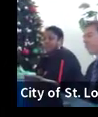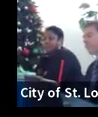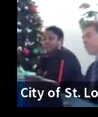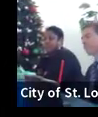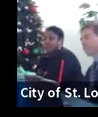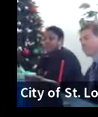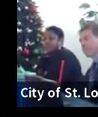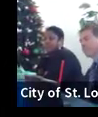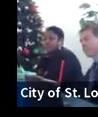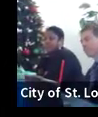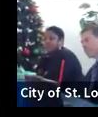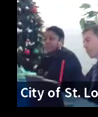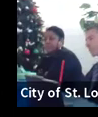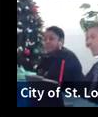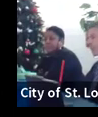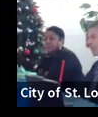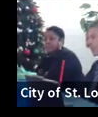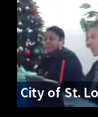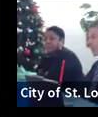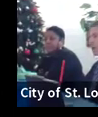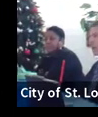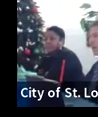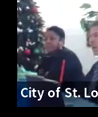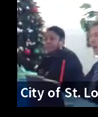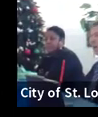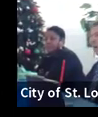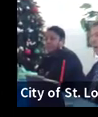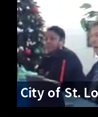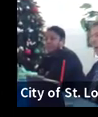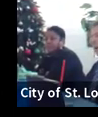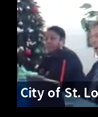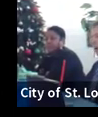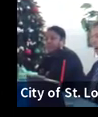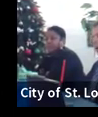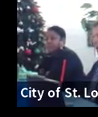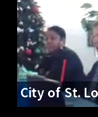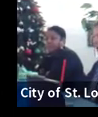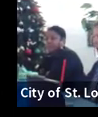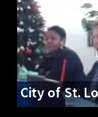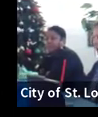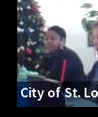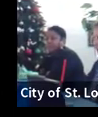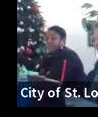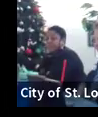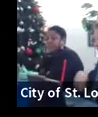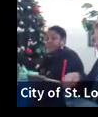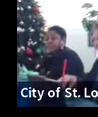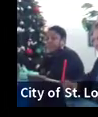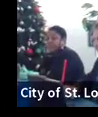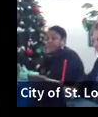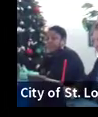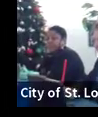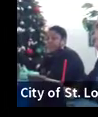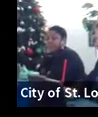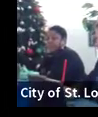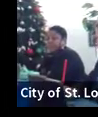St. James AME Church, and the Tandy Residence. These serve our spiritual,